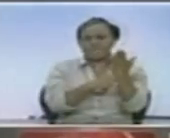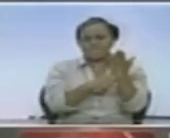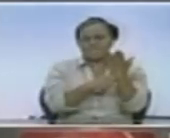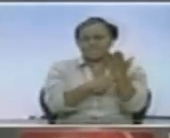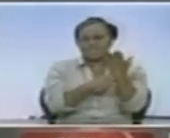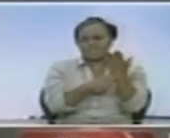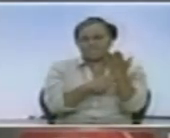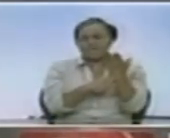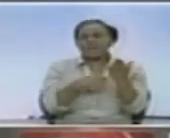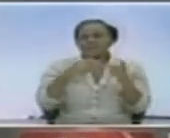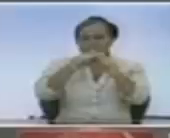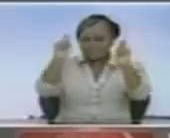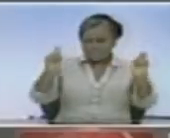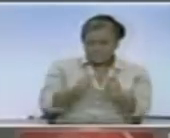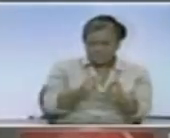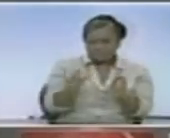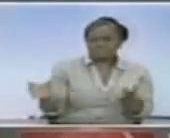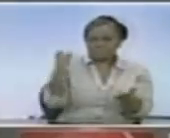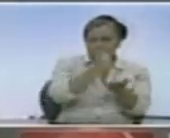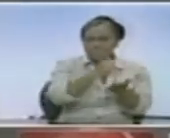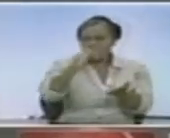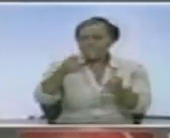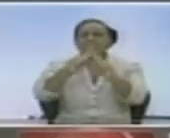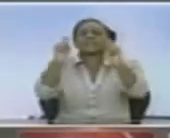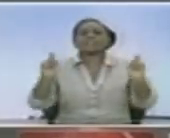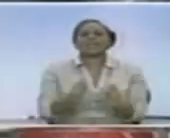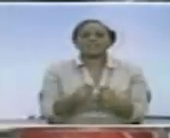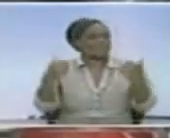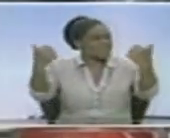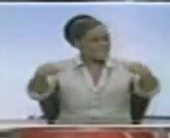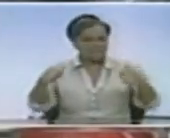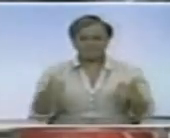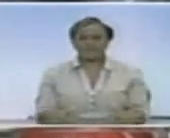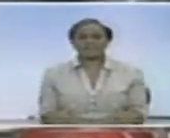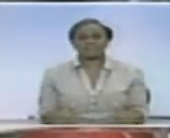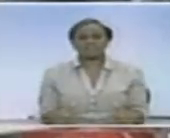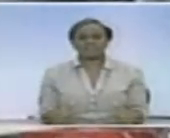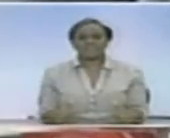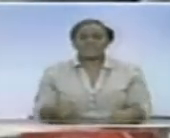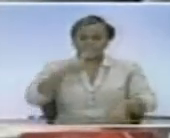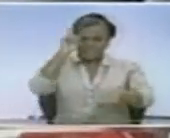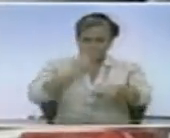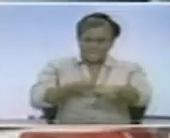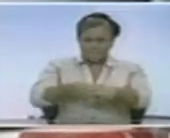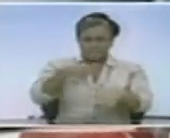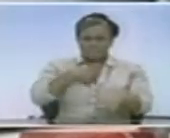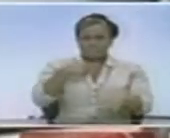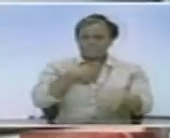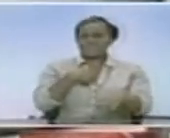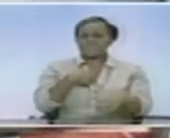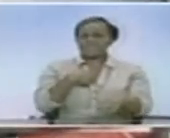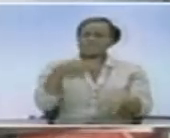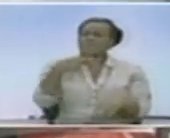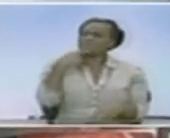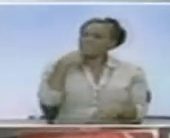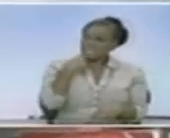particular tribe and replacing him with another tribe. Never in my recollection. Are you going to tell me,